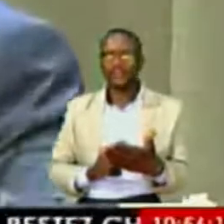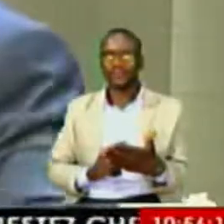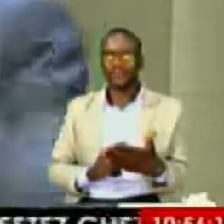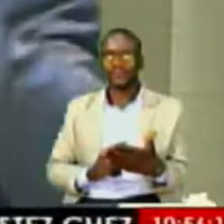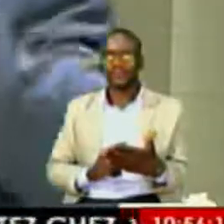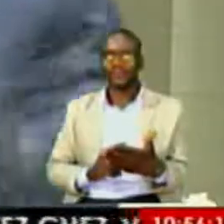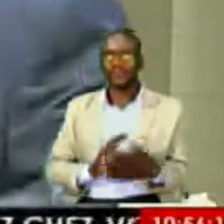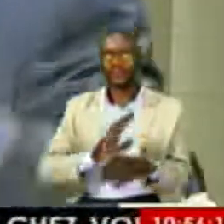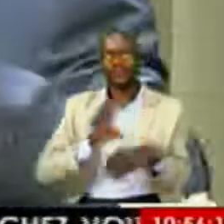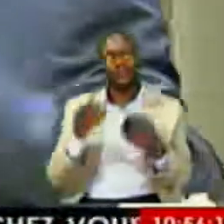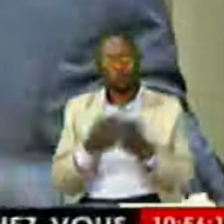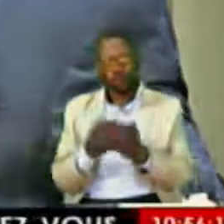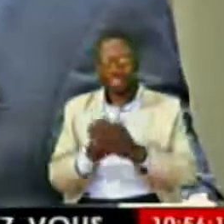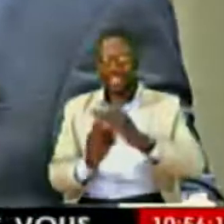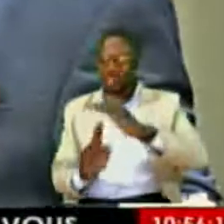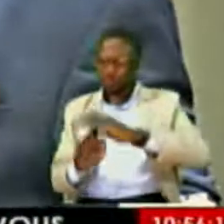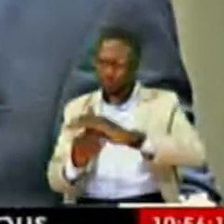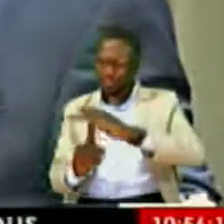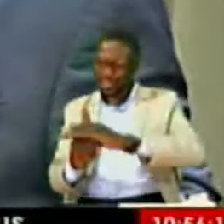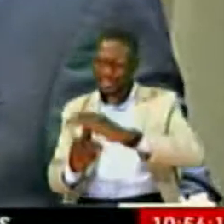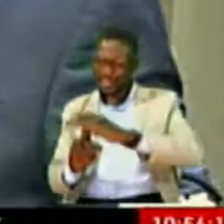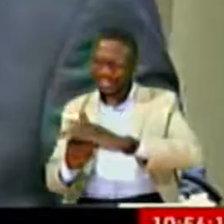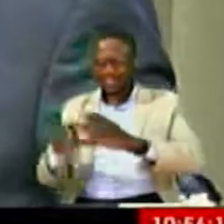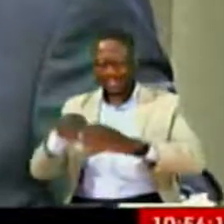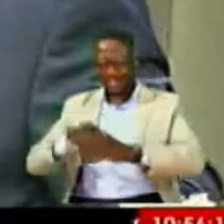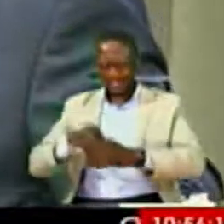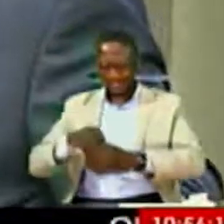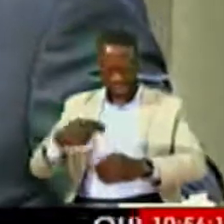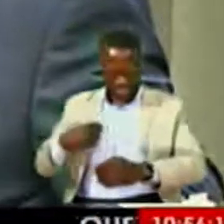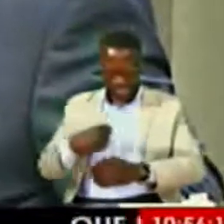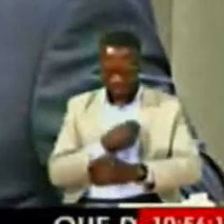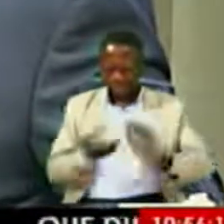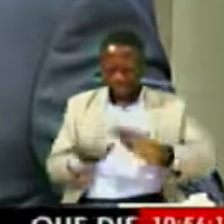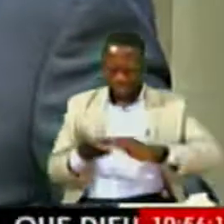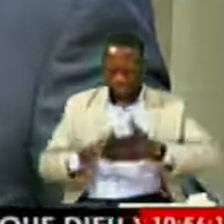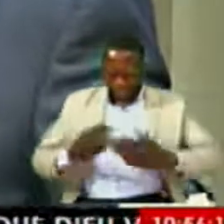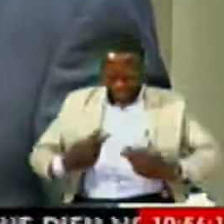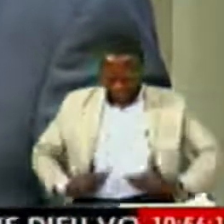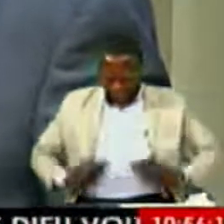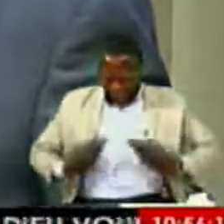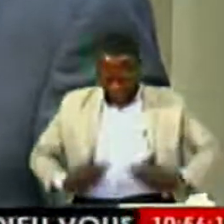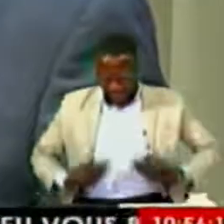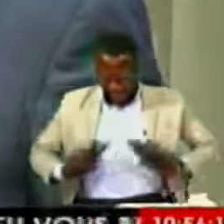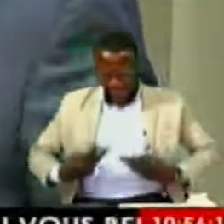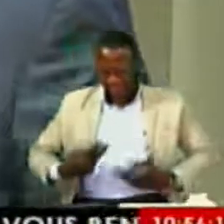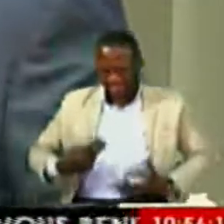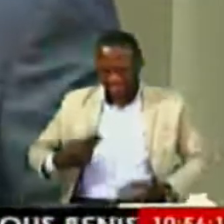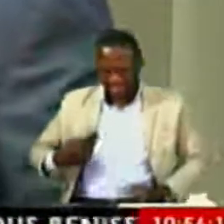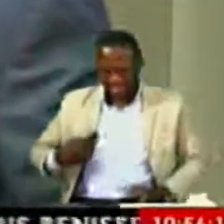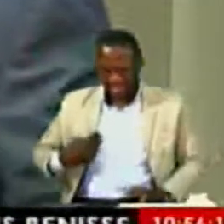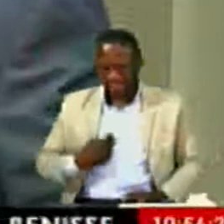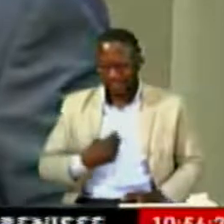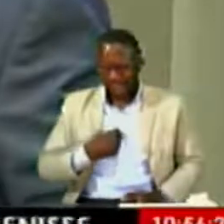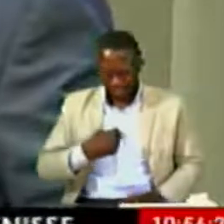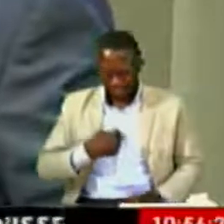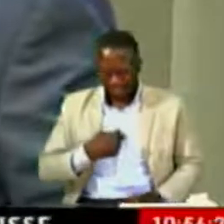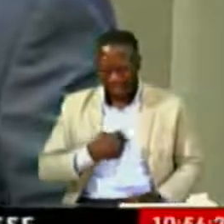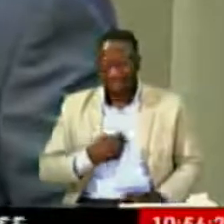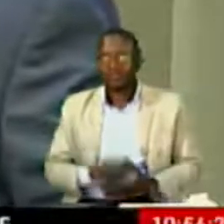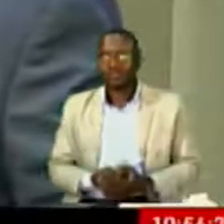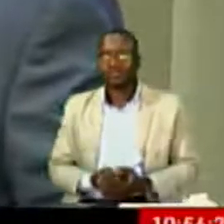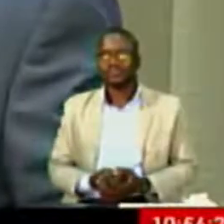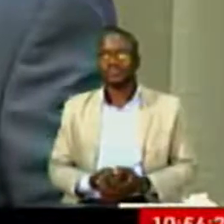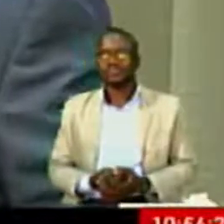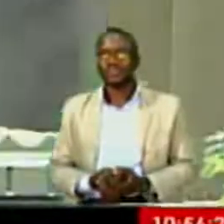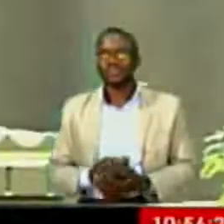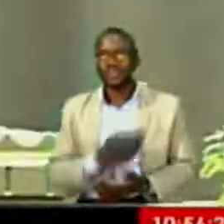se faire à moi. May happen or be materialized in us. Let this happen in us, in me.